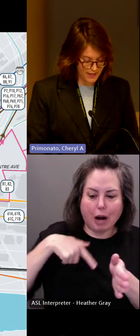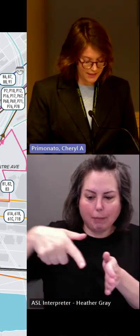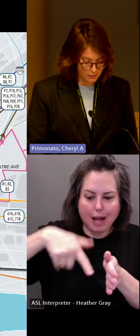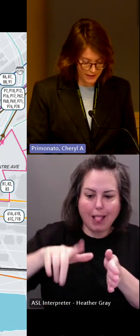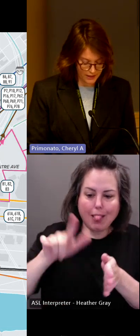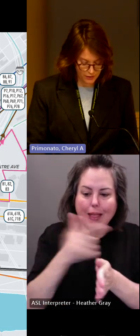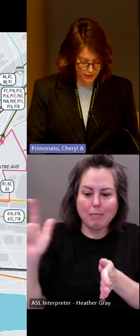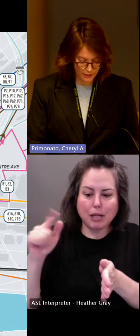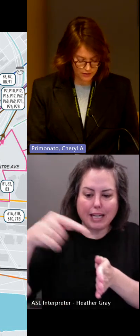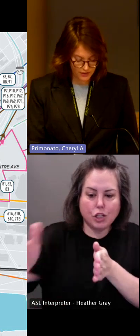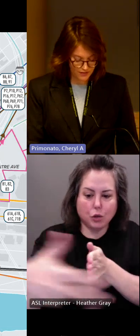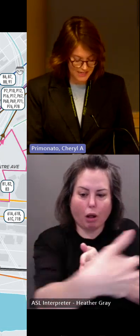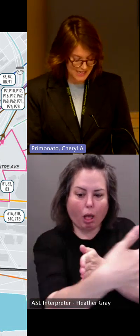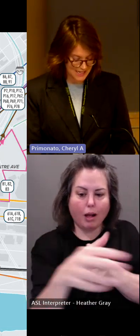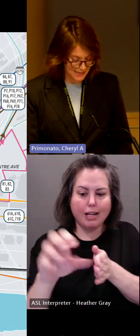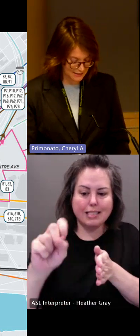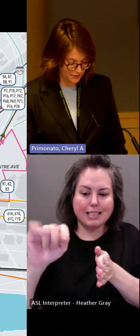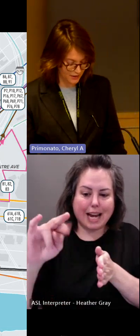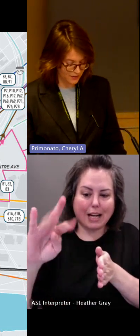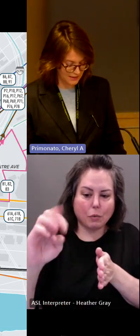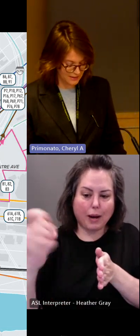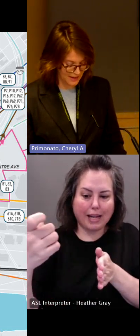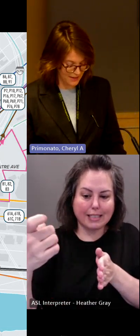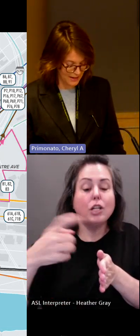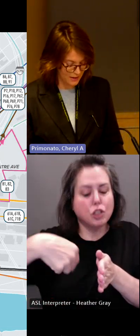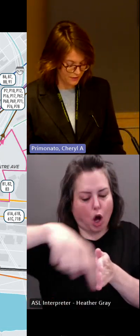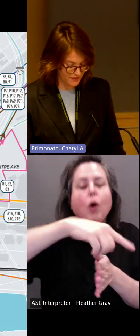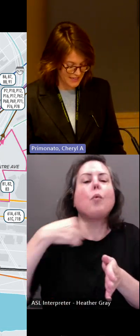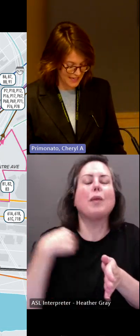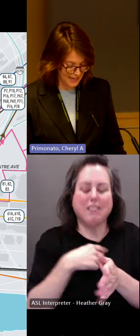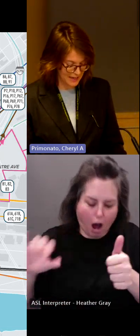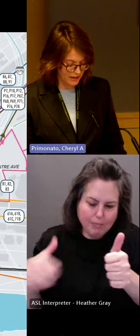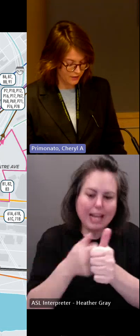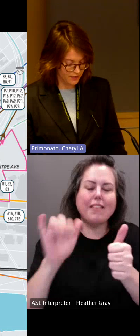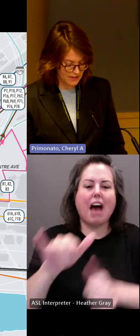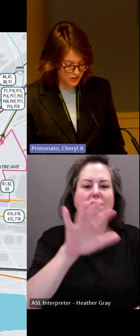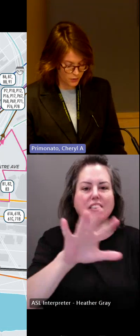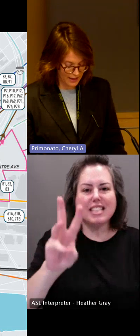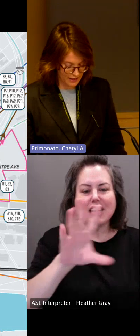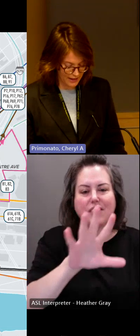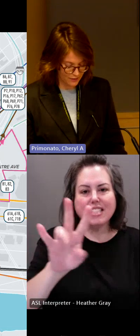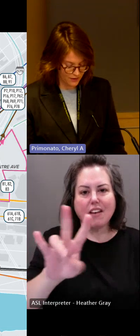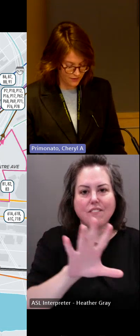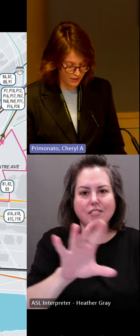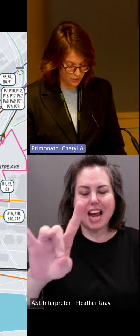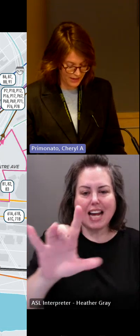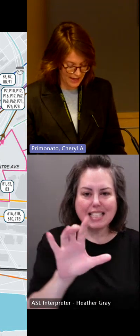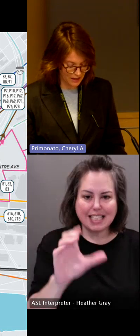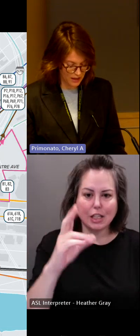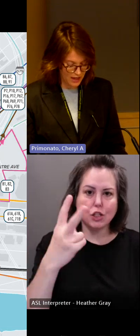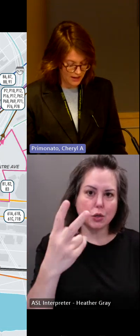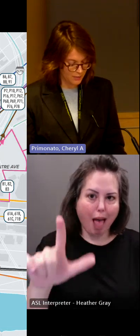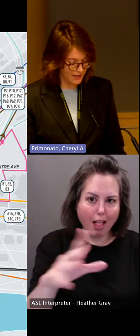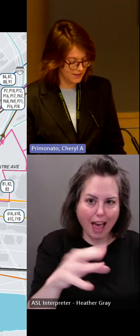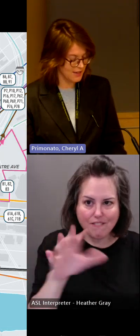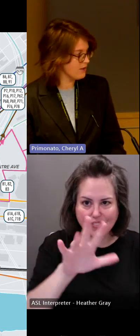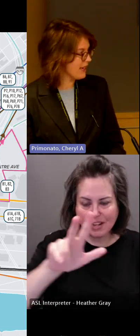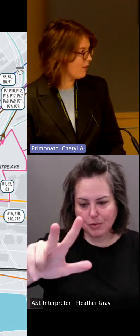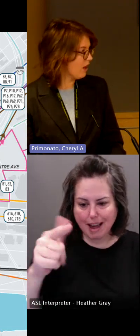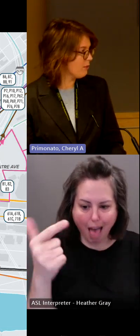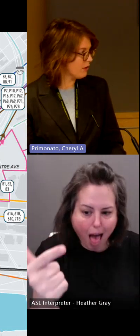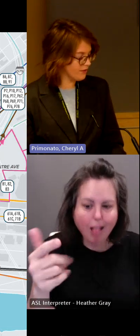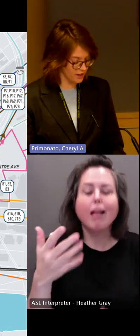So we've updated the plan for routes 56, 57, 58, 52L, and 53L coming